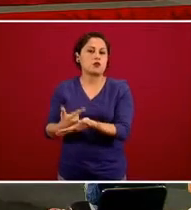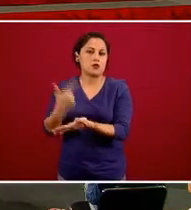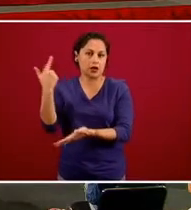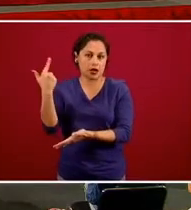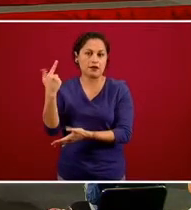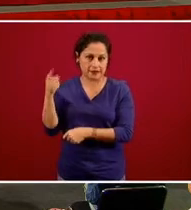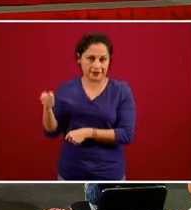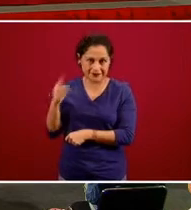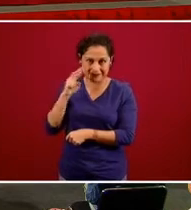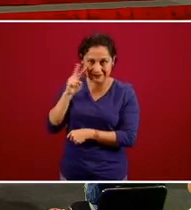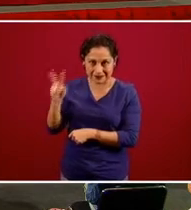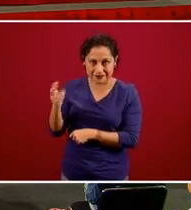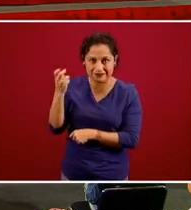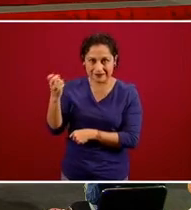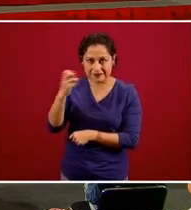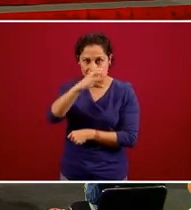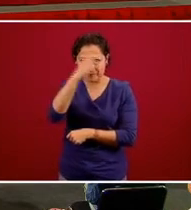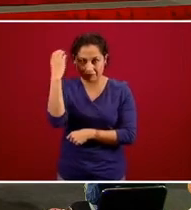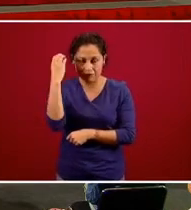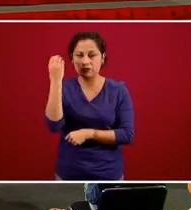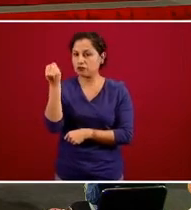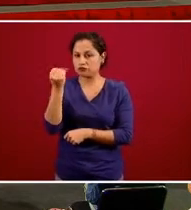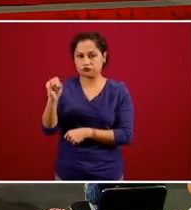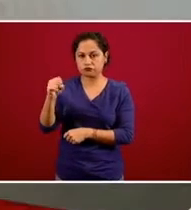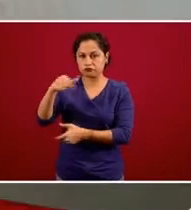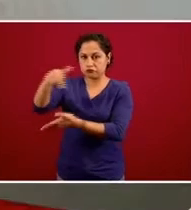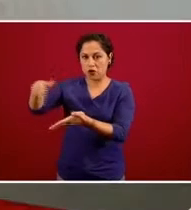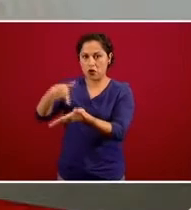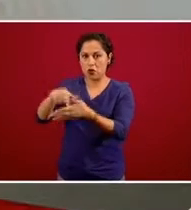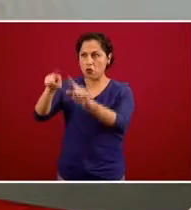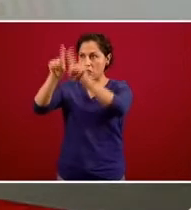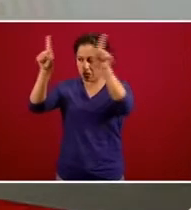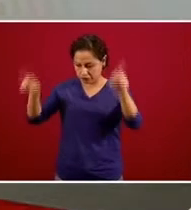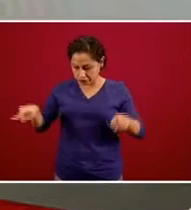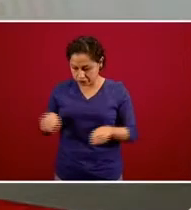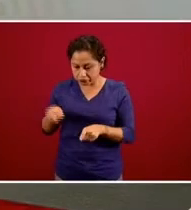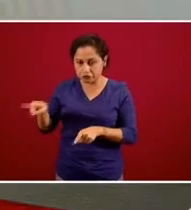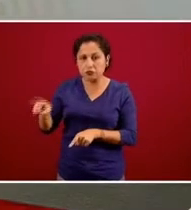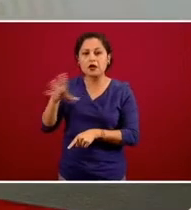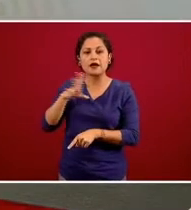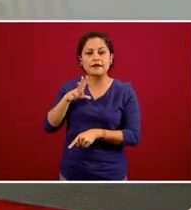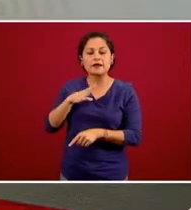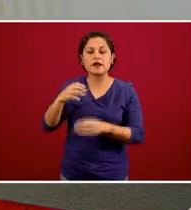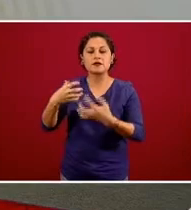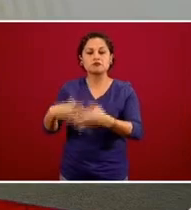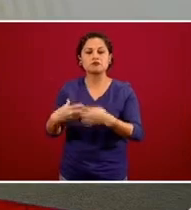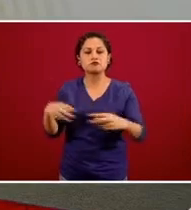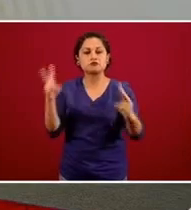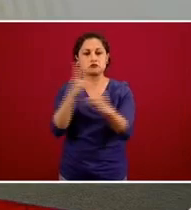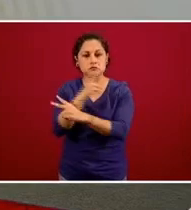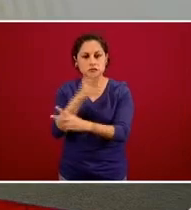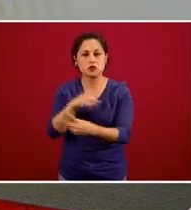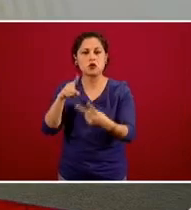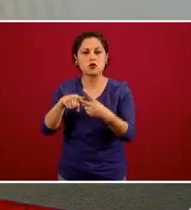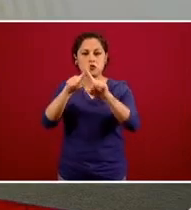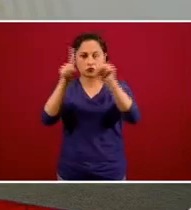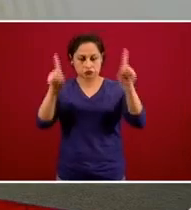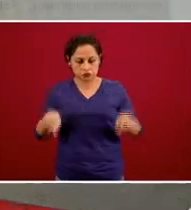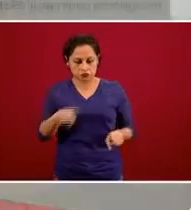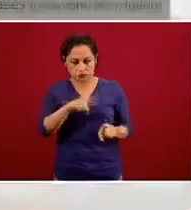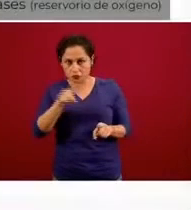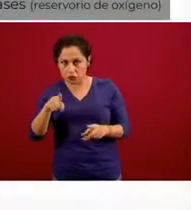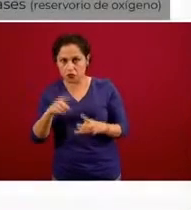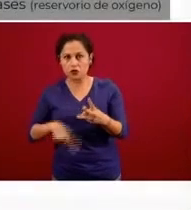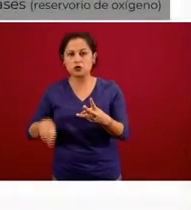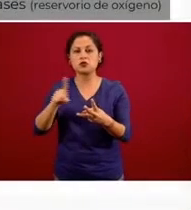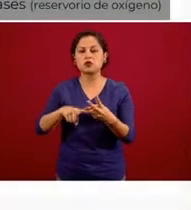what is the unit, the fundamental unit of an intensive care process? We have the patient, we need to have a monitor,